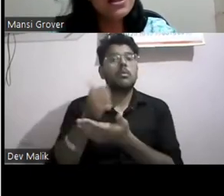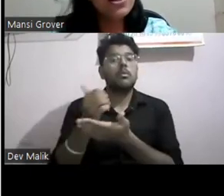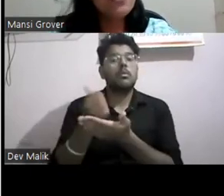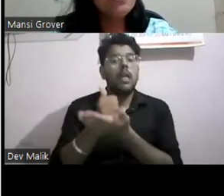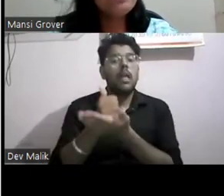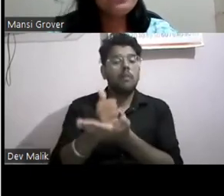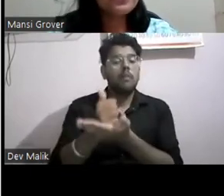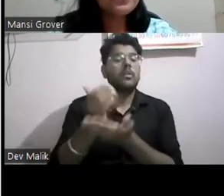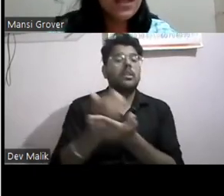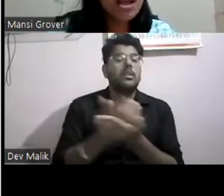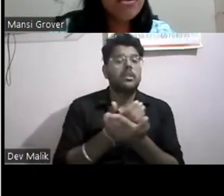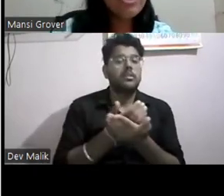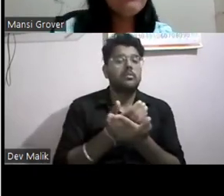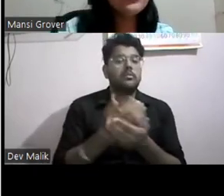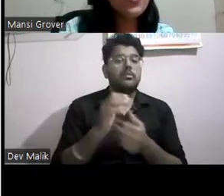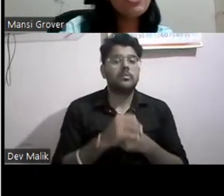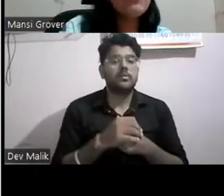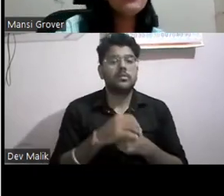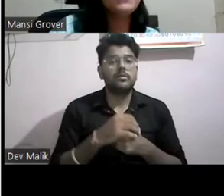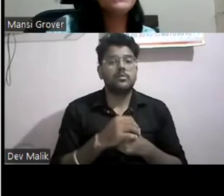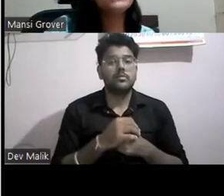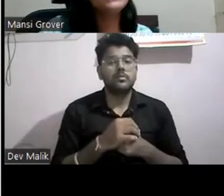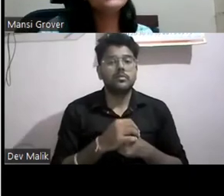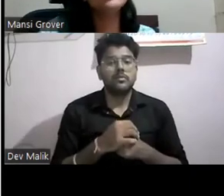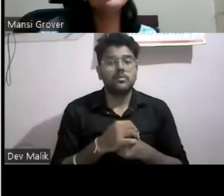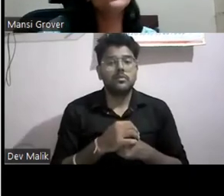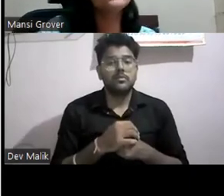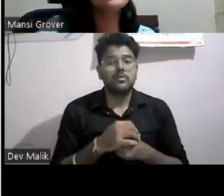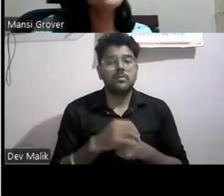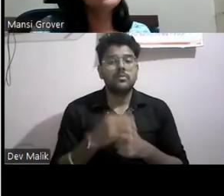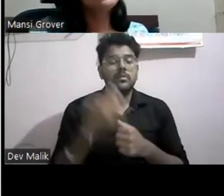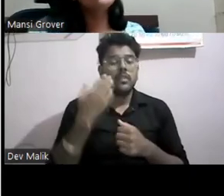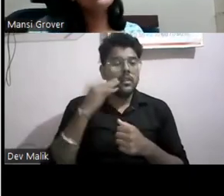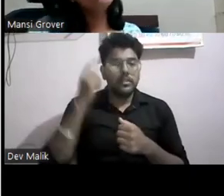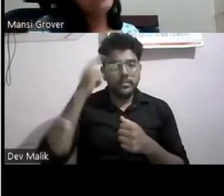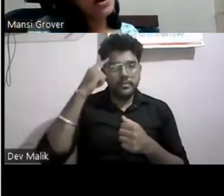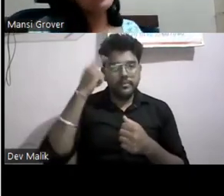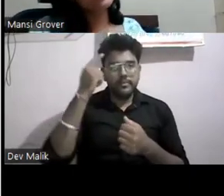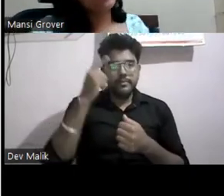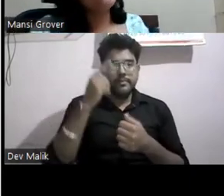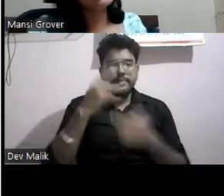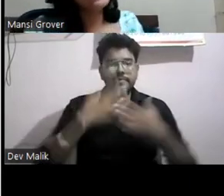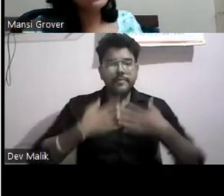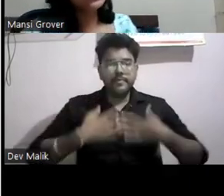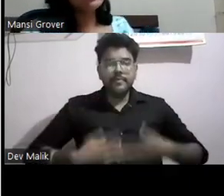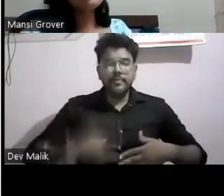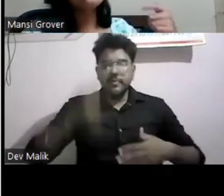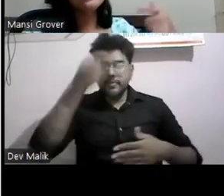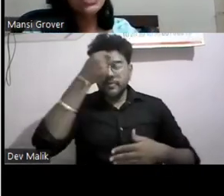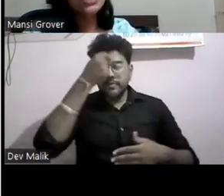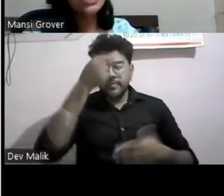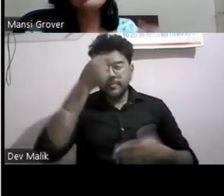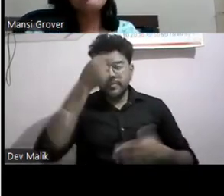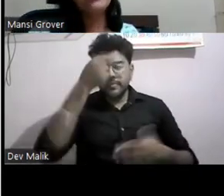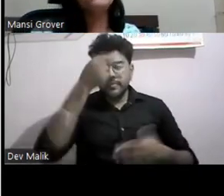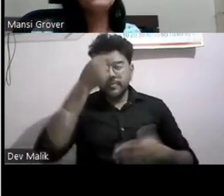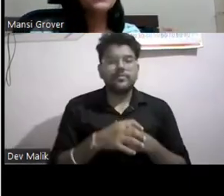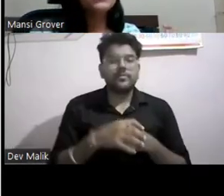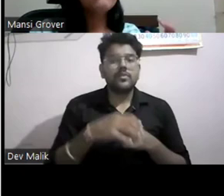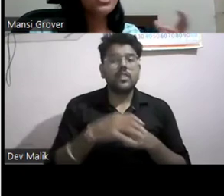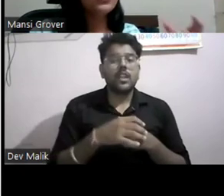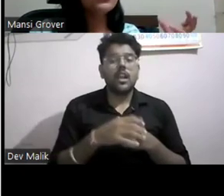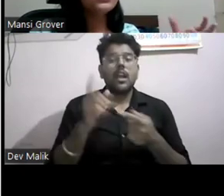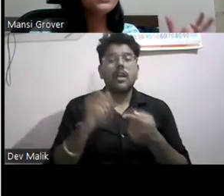disabilities. Now, when we talk about mental health issues due to past traumas, we need to relook at